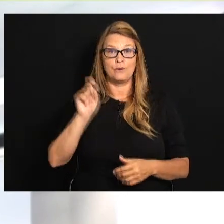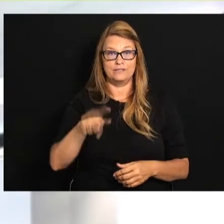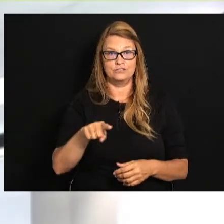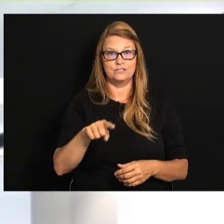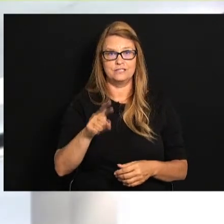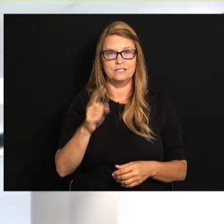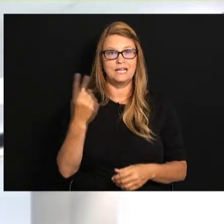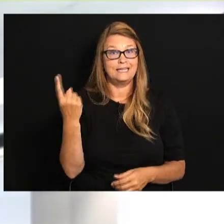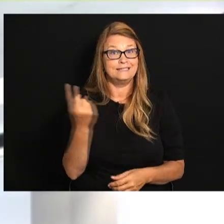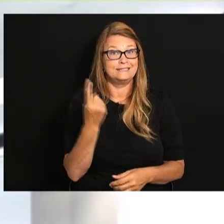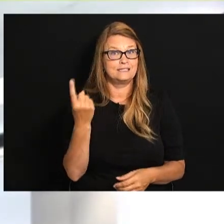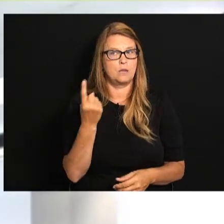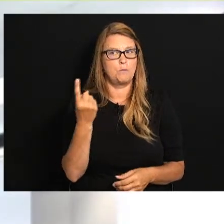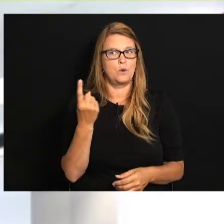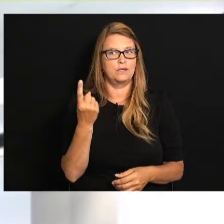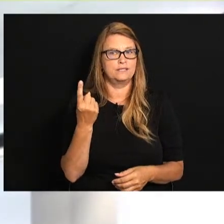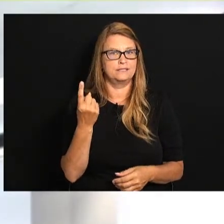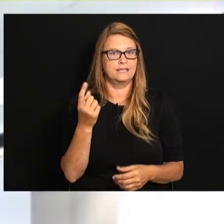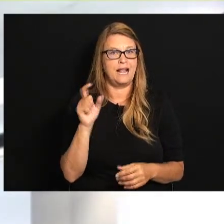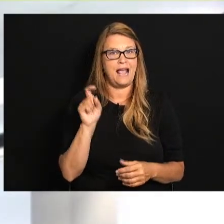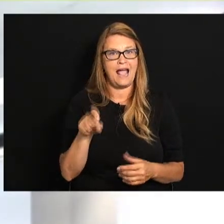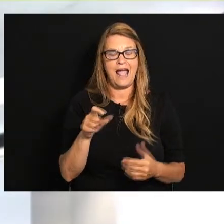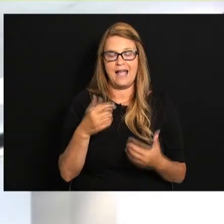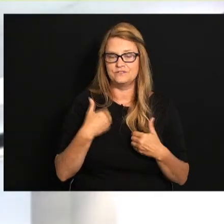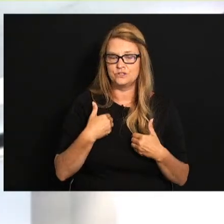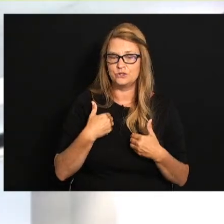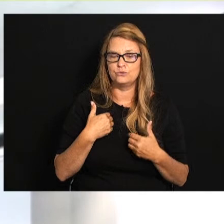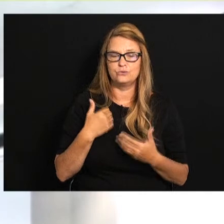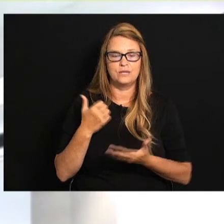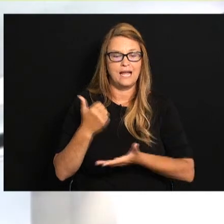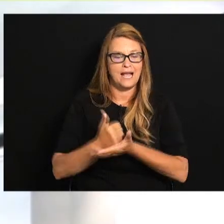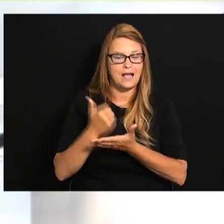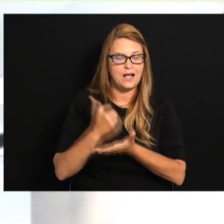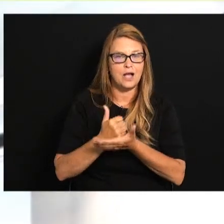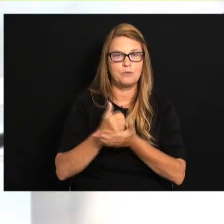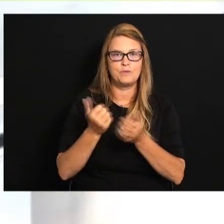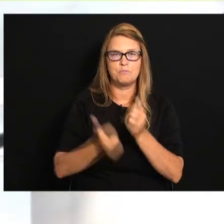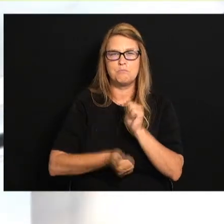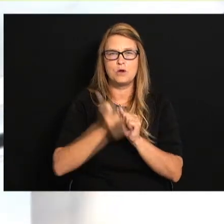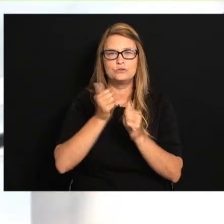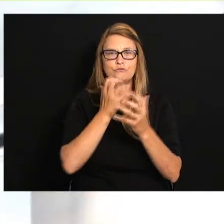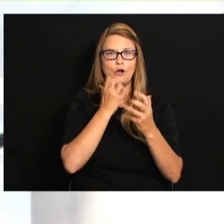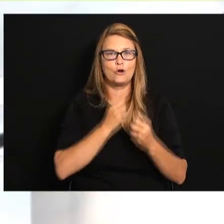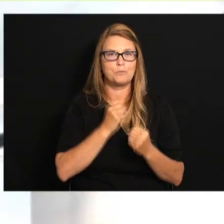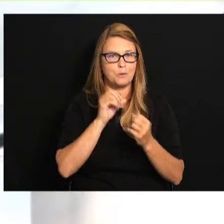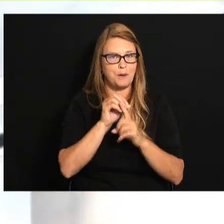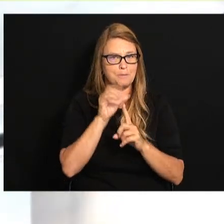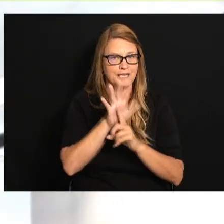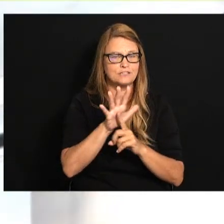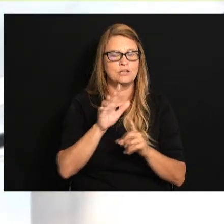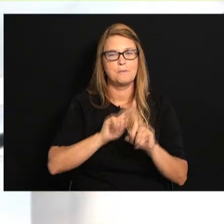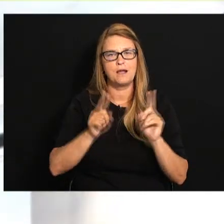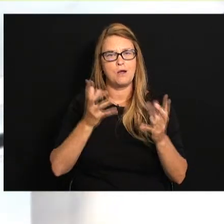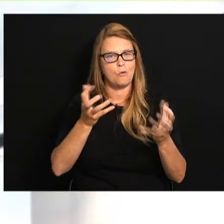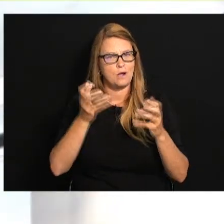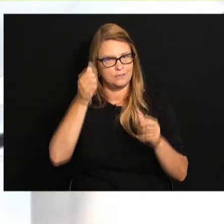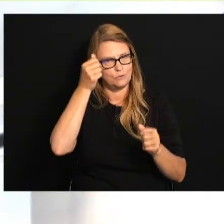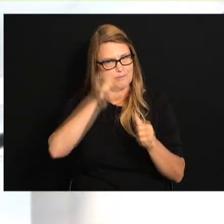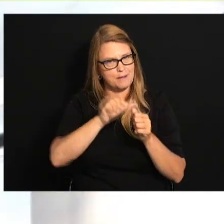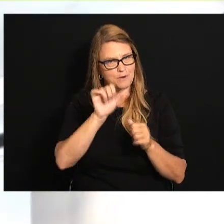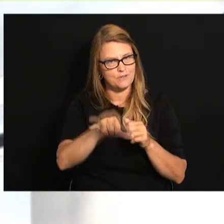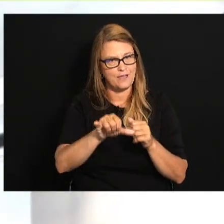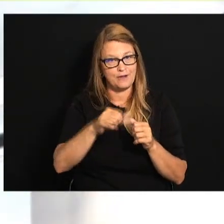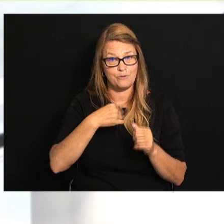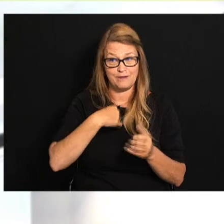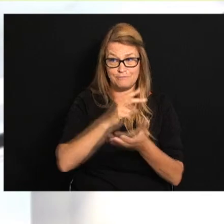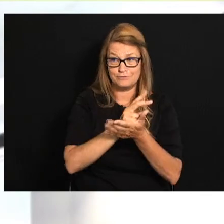of it has to do with therapeutics that are out there that are helping some of our most vulnerable population. But I also just want to keep that in mind. We had a